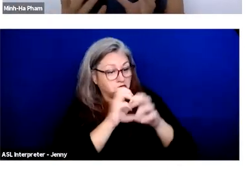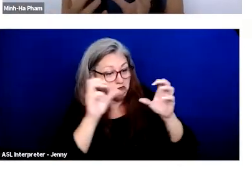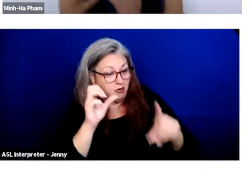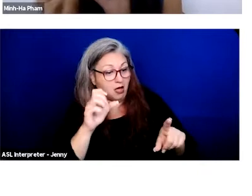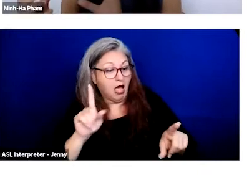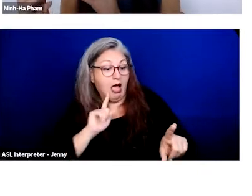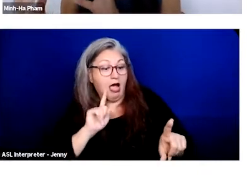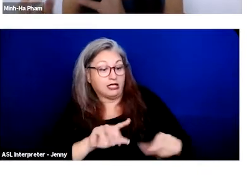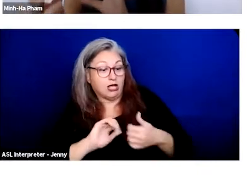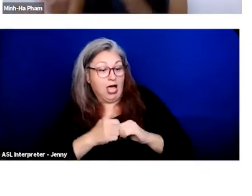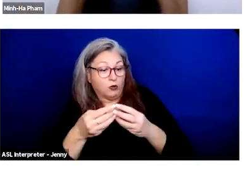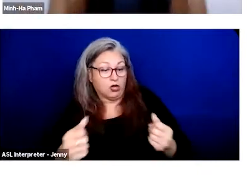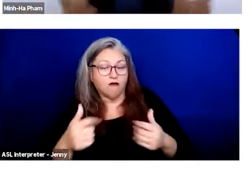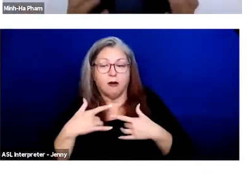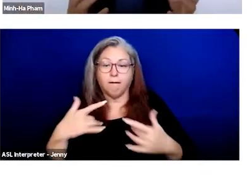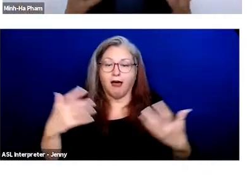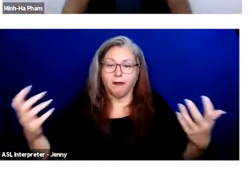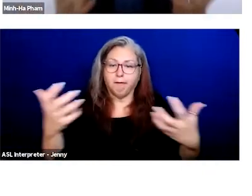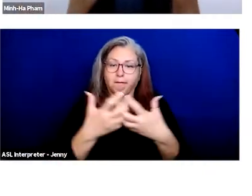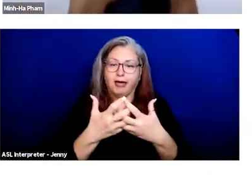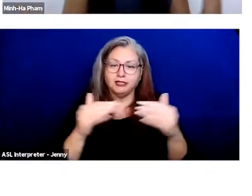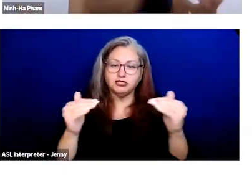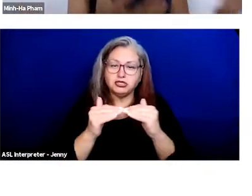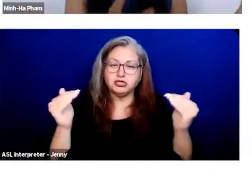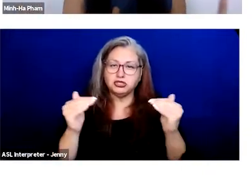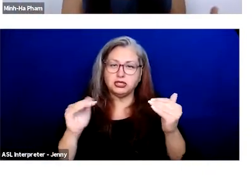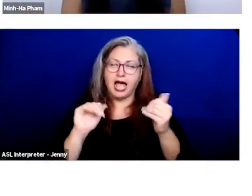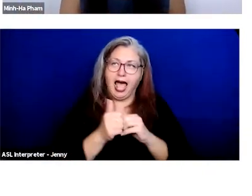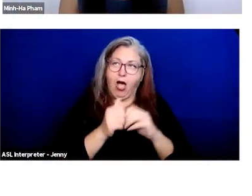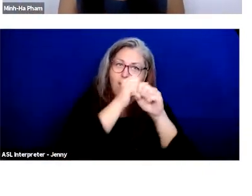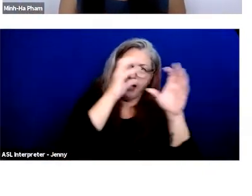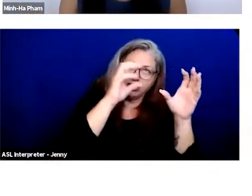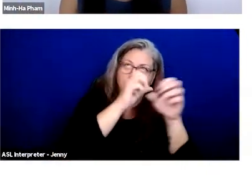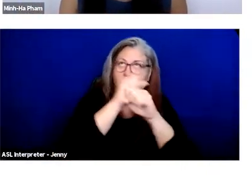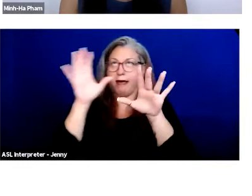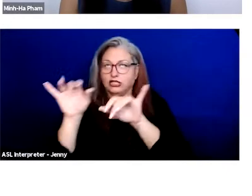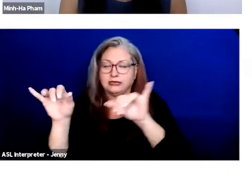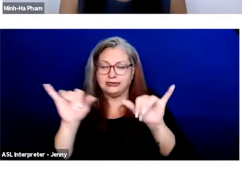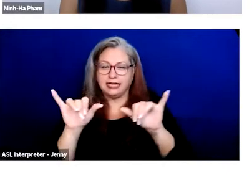solution to that problem is often matching the ways in which we're imagining this problem.